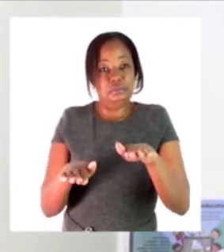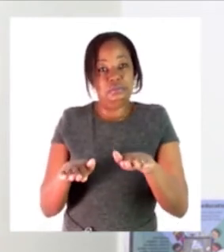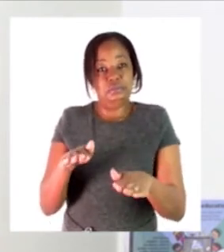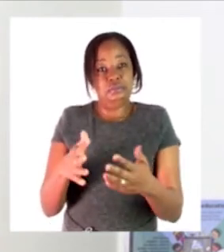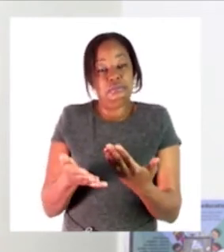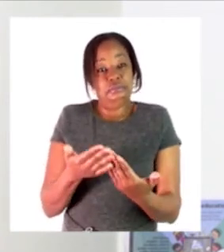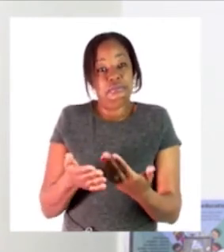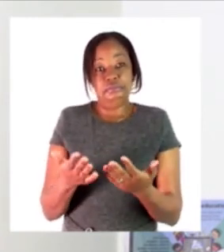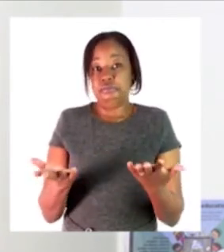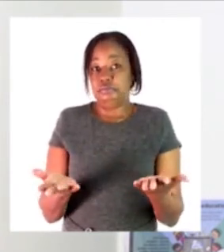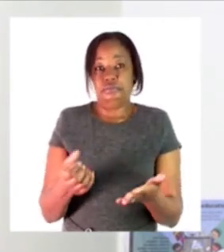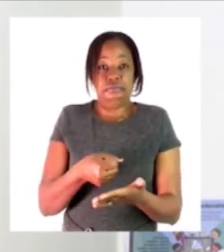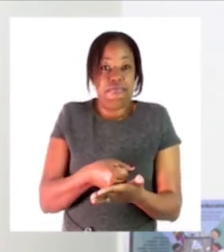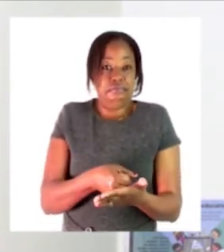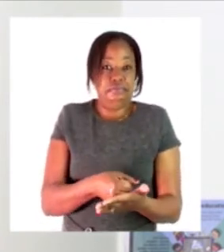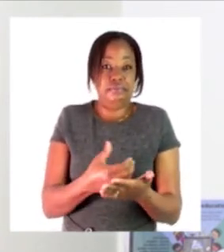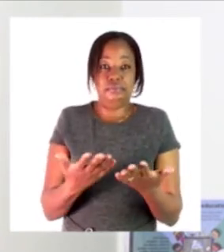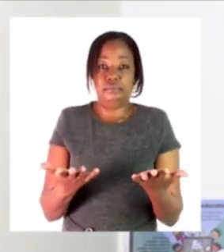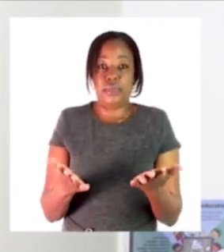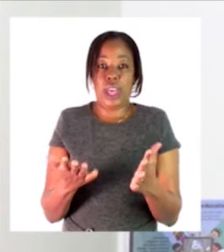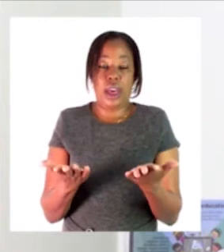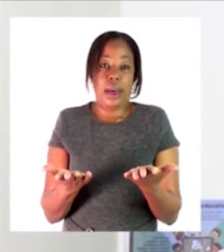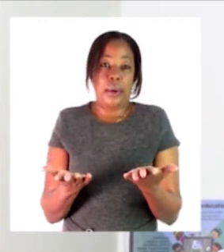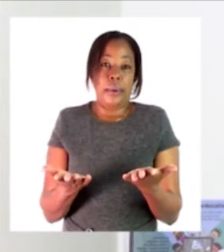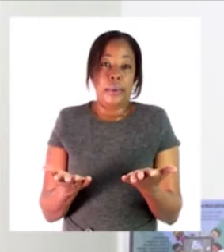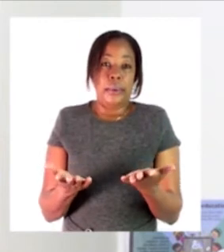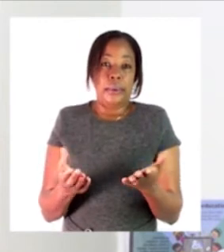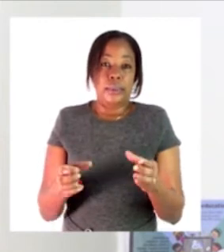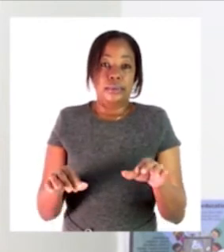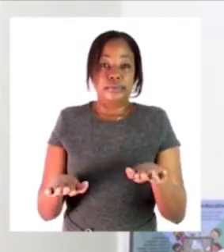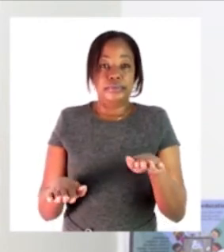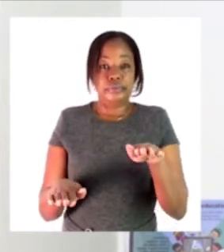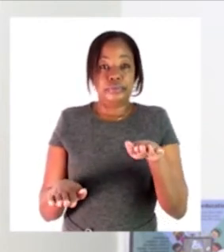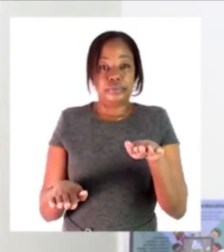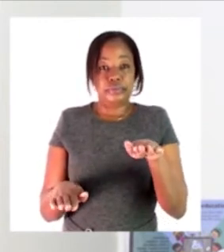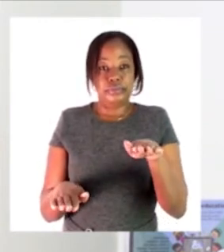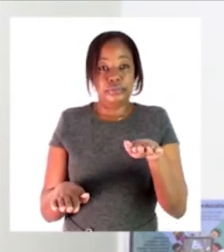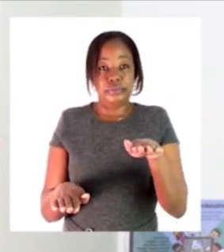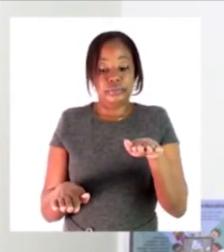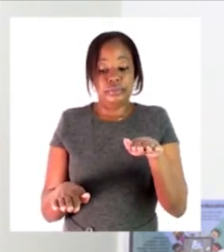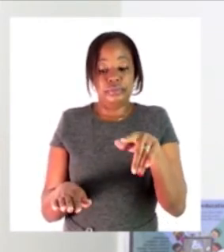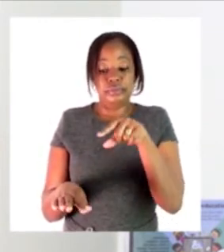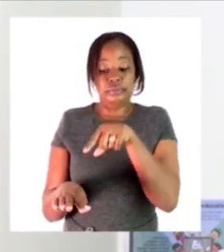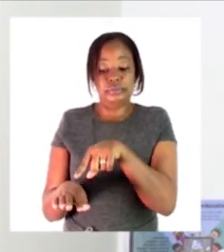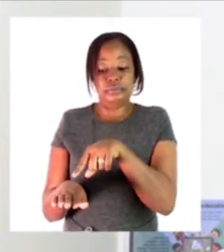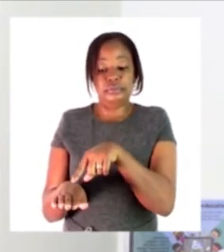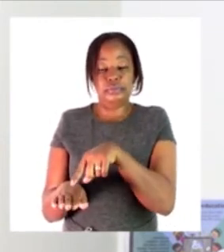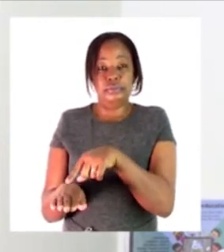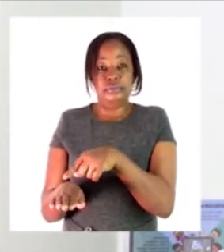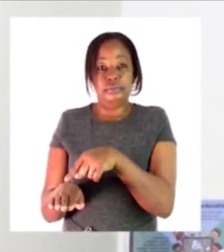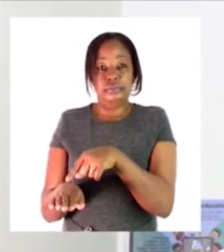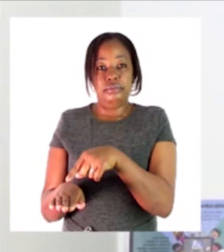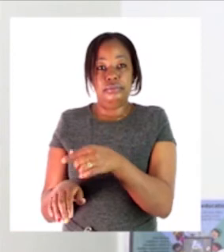this left side is up, meaning is lighter, so you only have to draw a small object